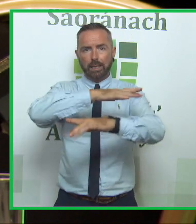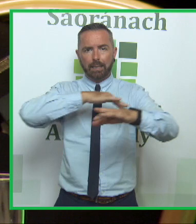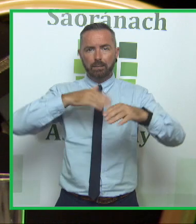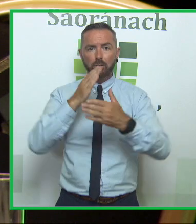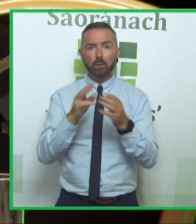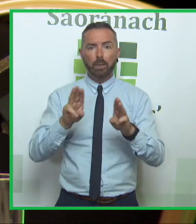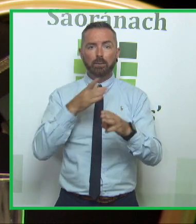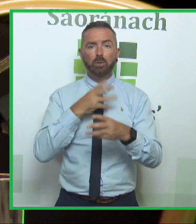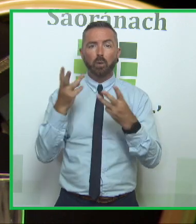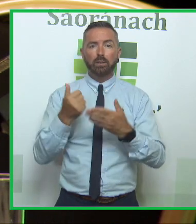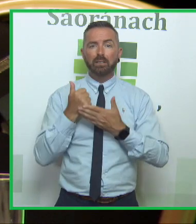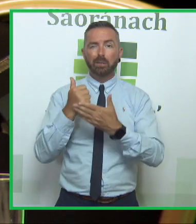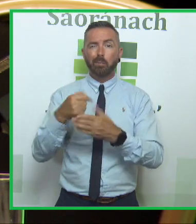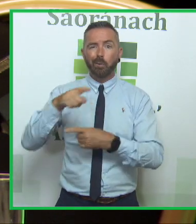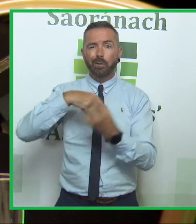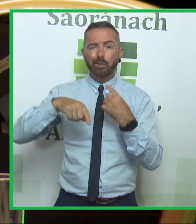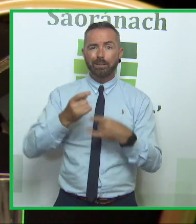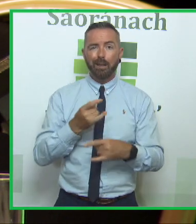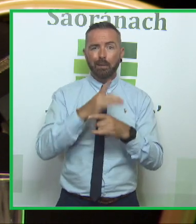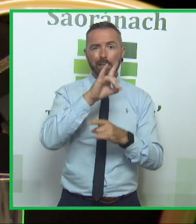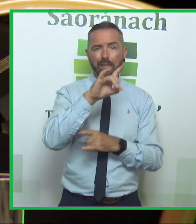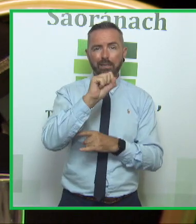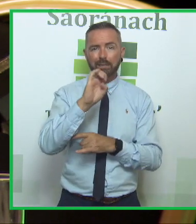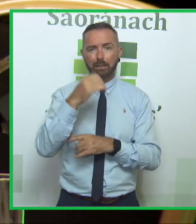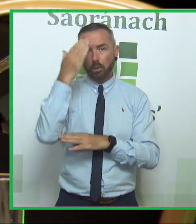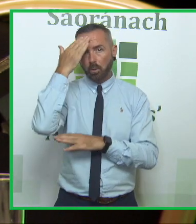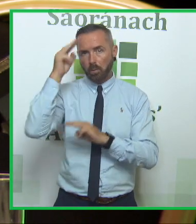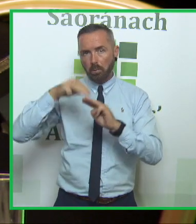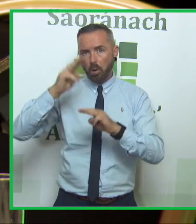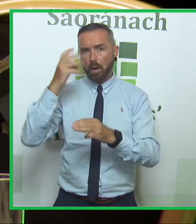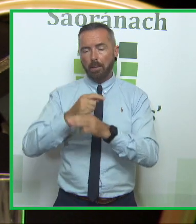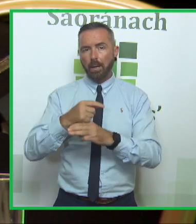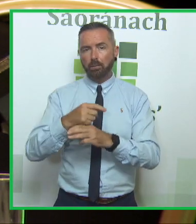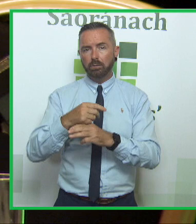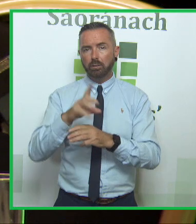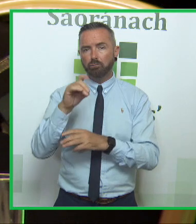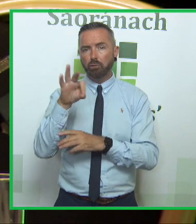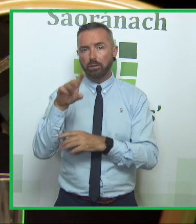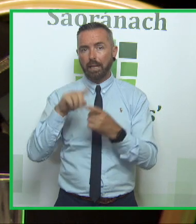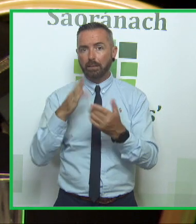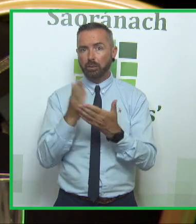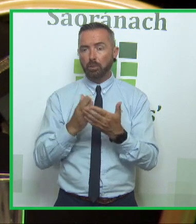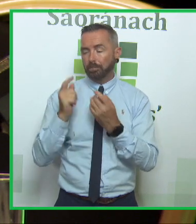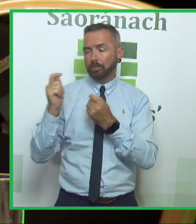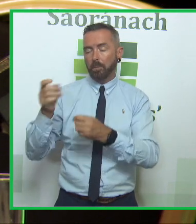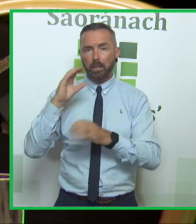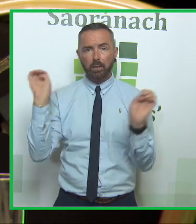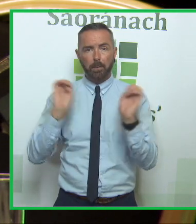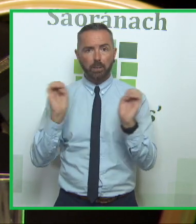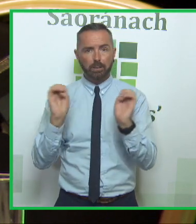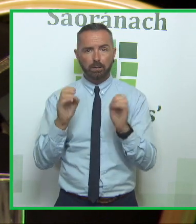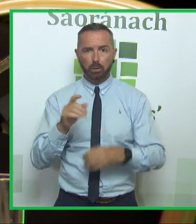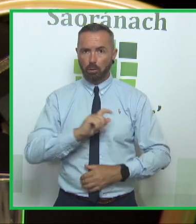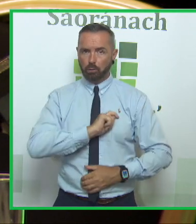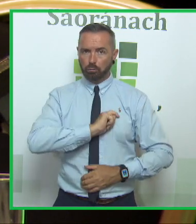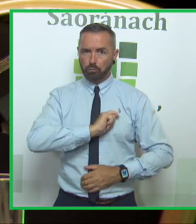just wanted to support the approach and help the HSE know more about drugs. And some people gave drugs because of medical emergencies. So the trust has definitely